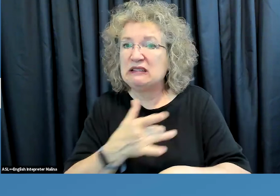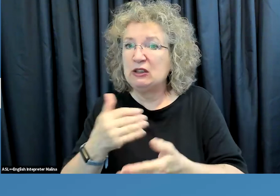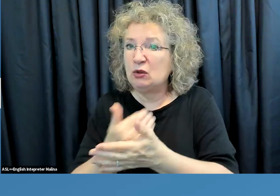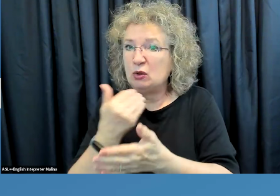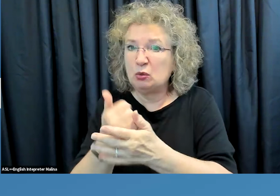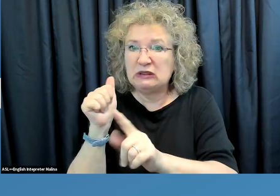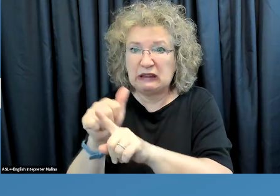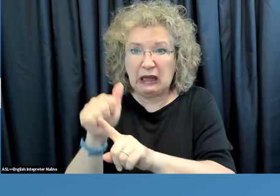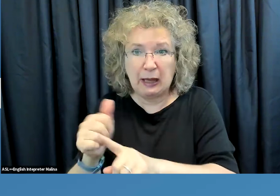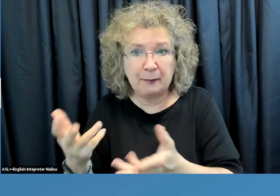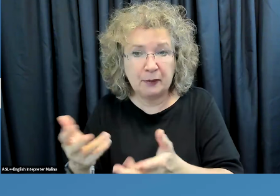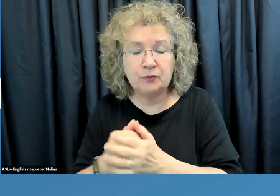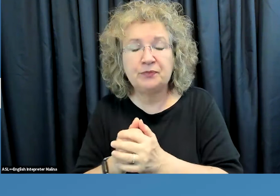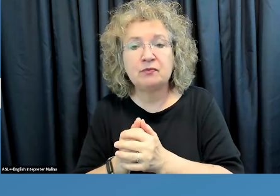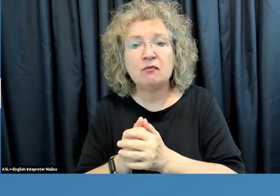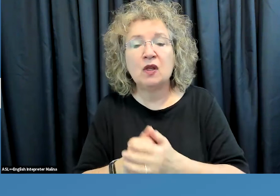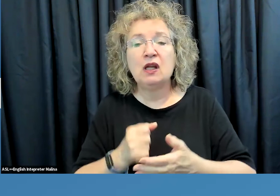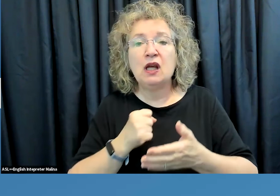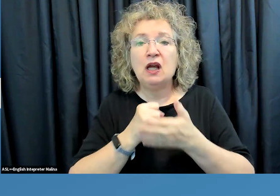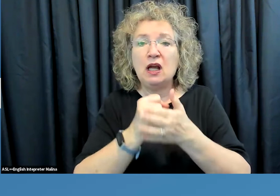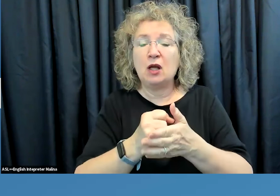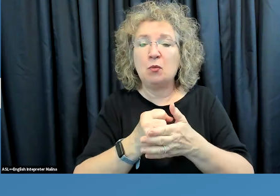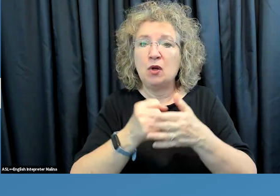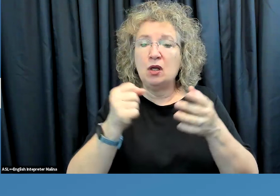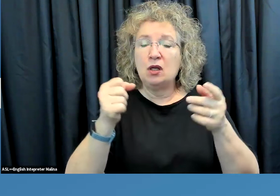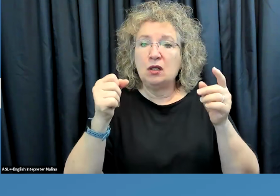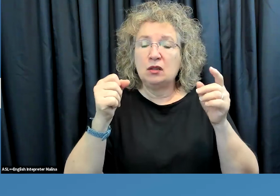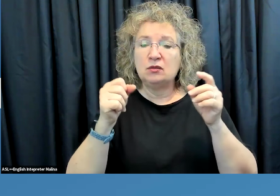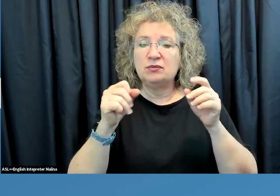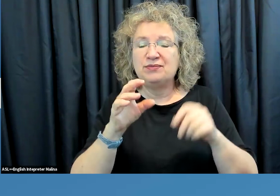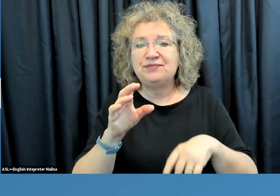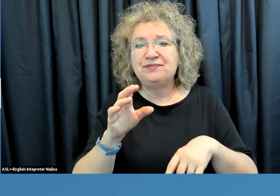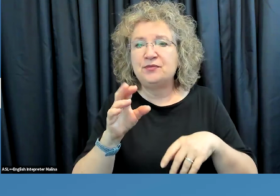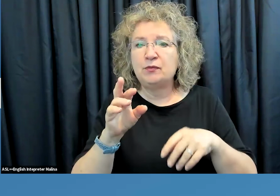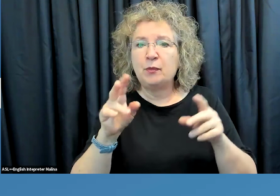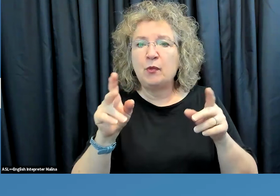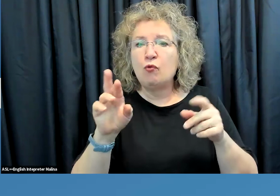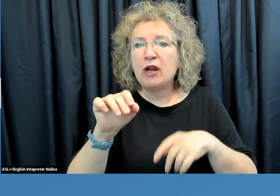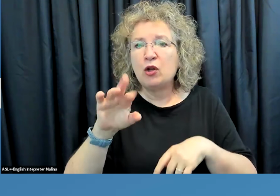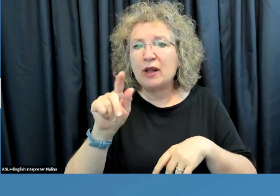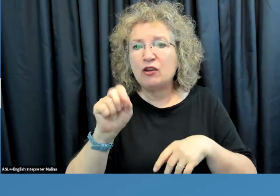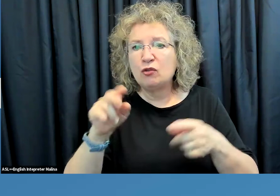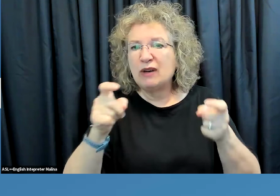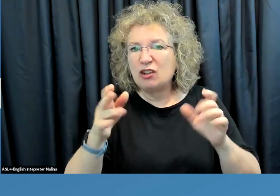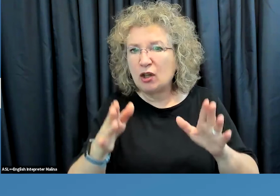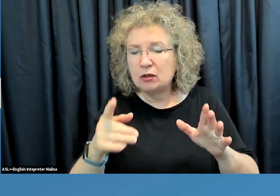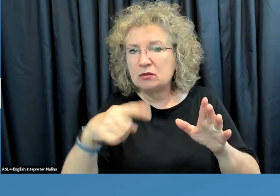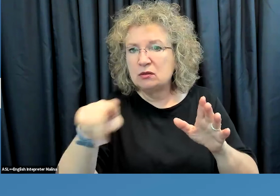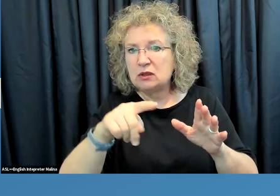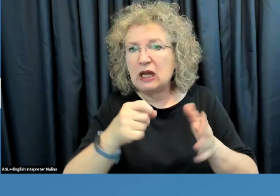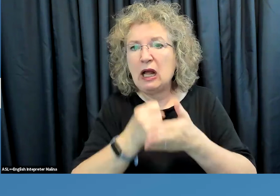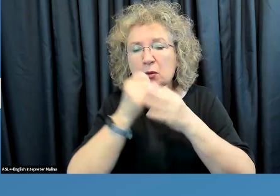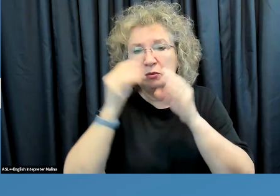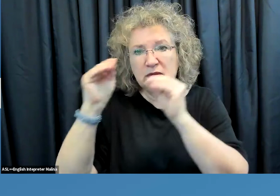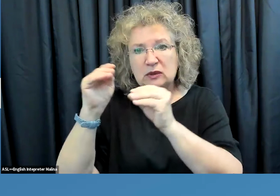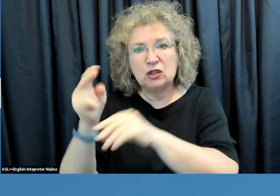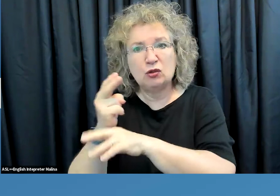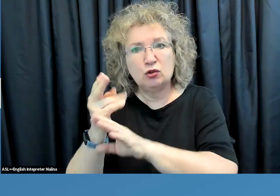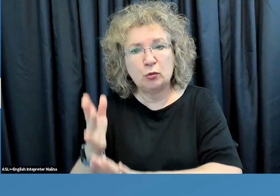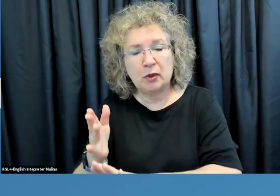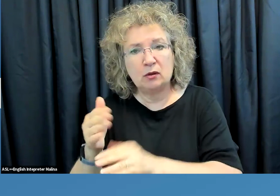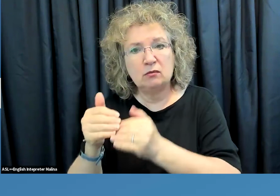regulators to educate consumers going forward. And again, the quicker that you act, the more